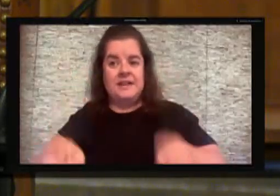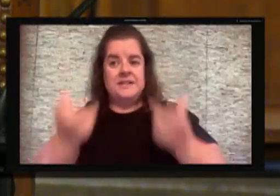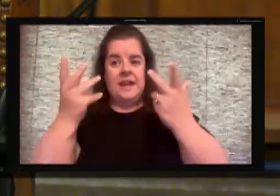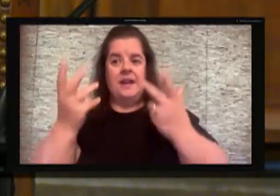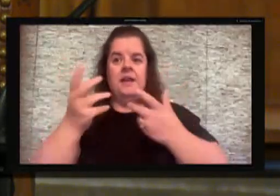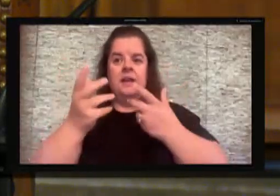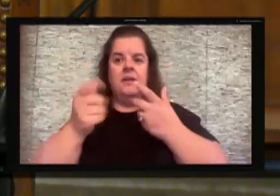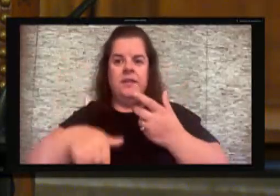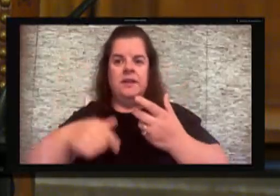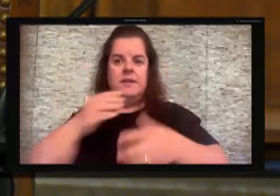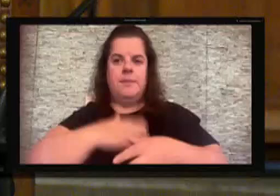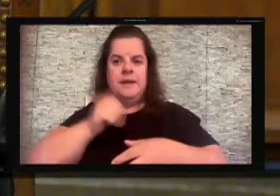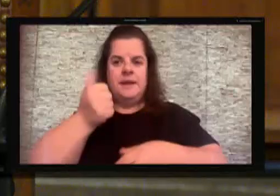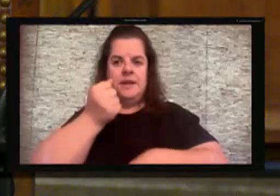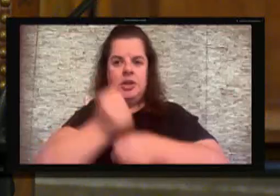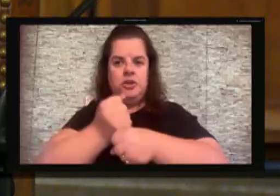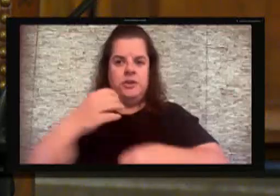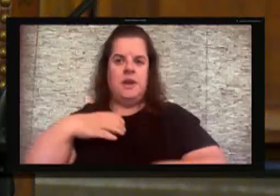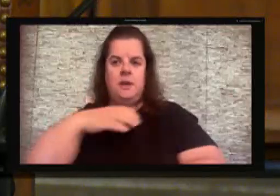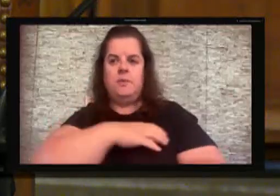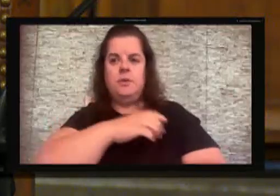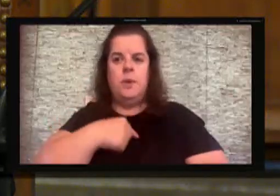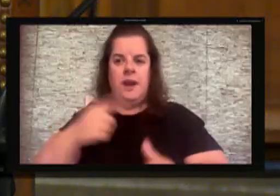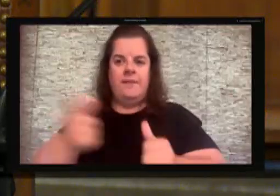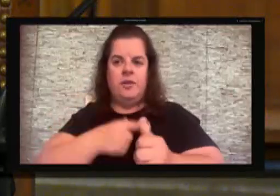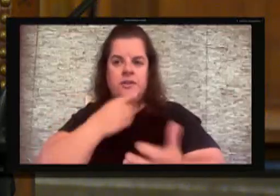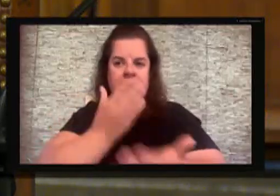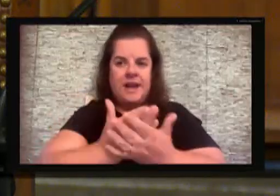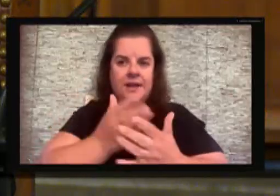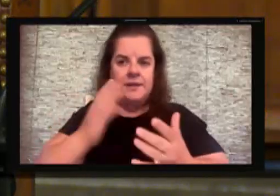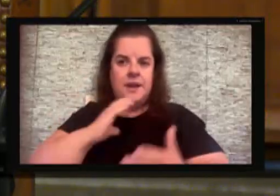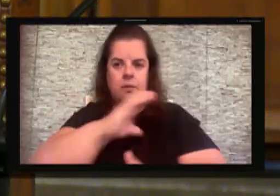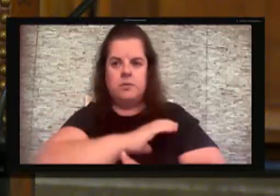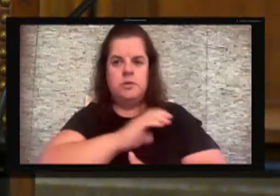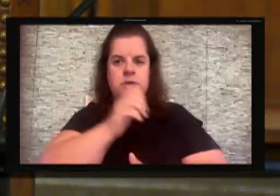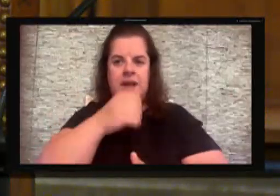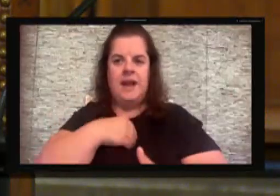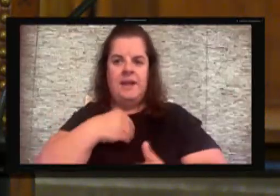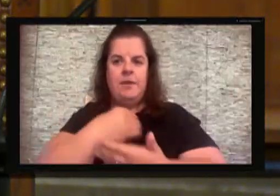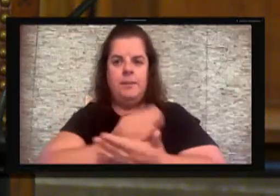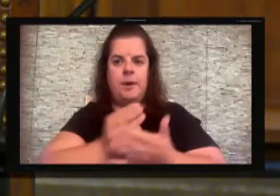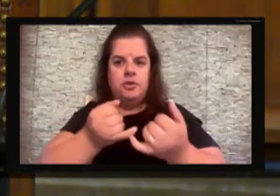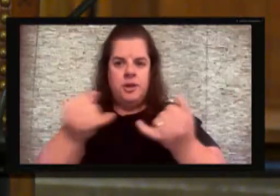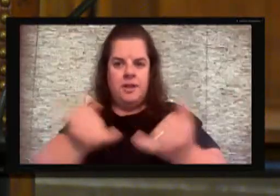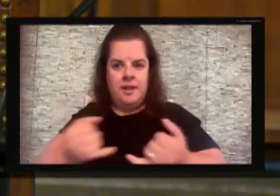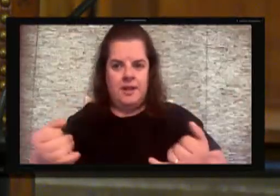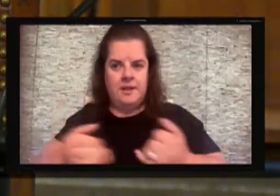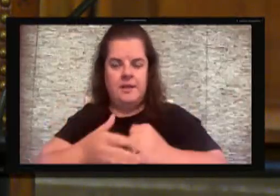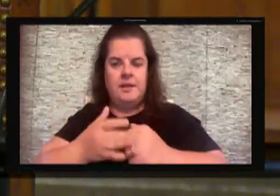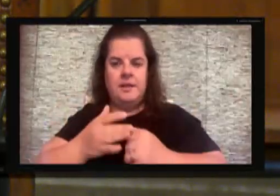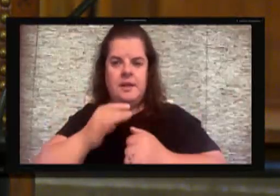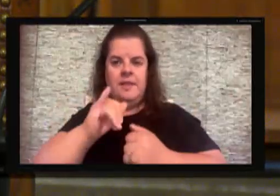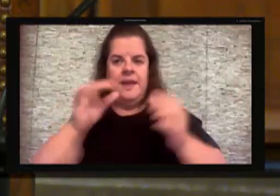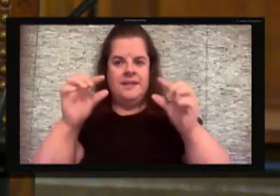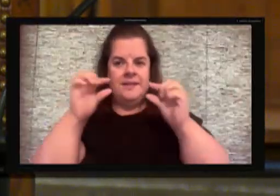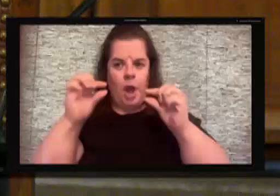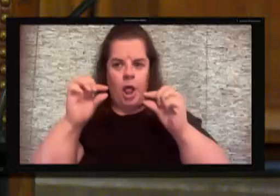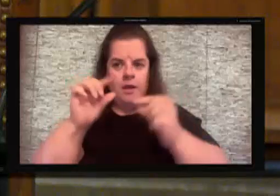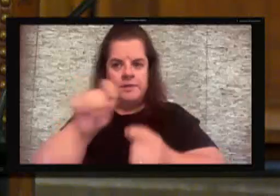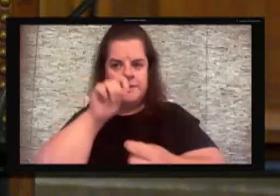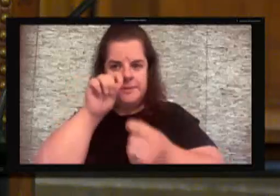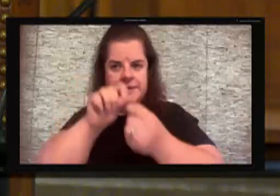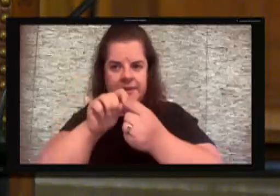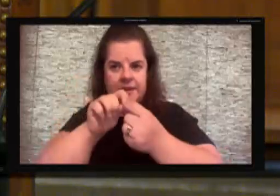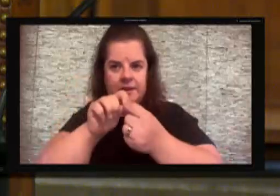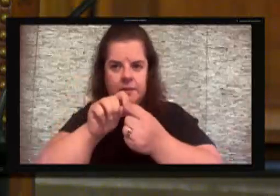Yes. In fact, when I first got to council, there weren't even budget lines that small and specific